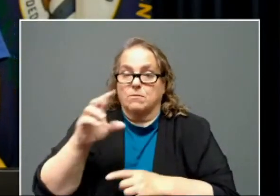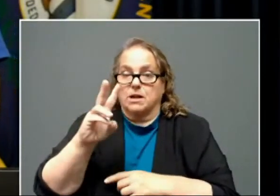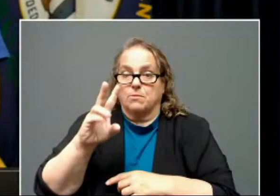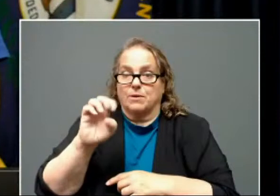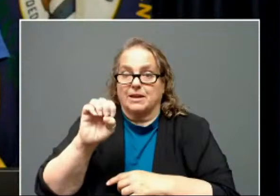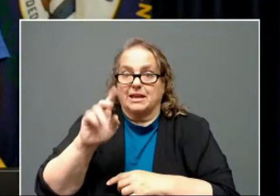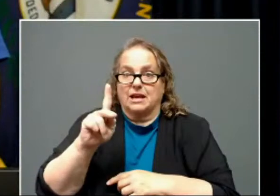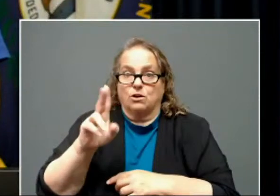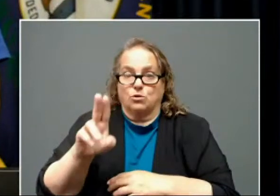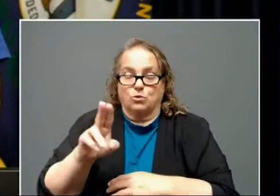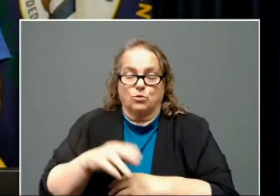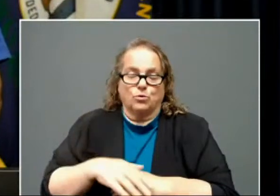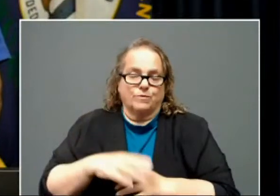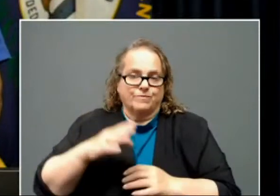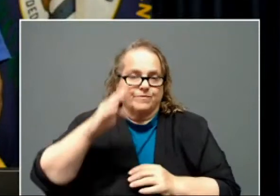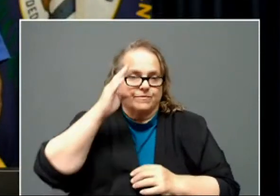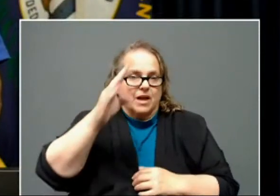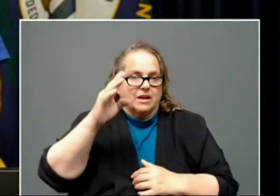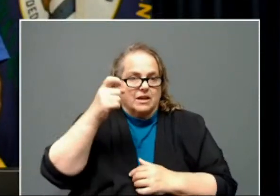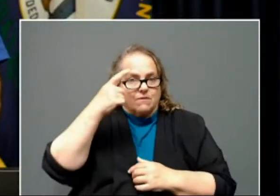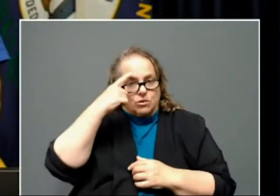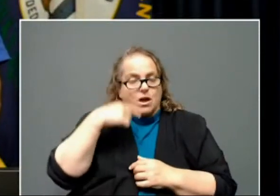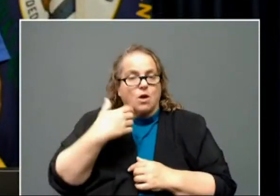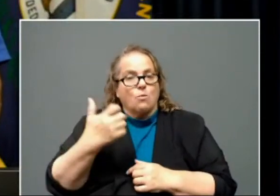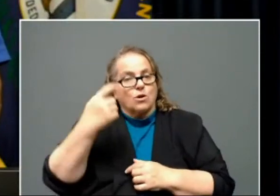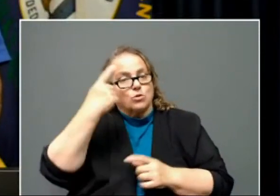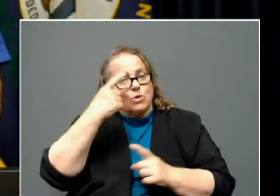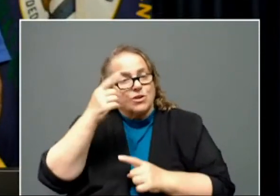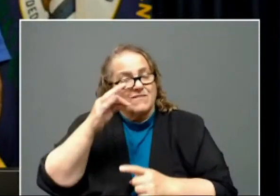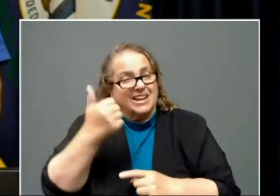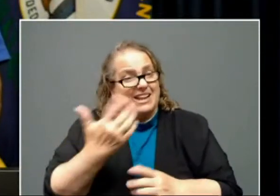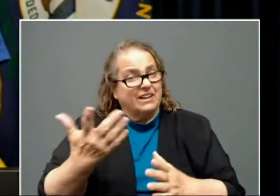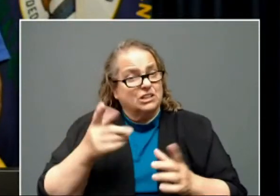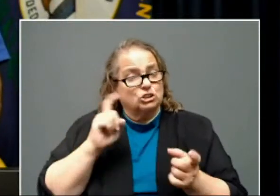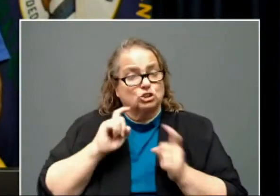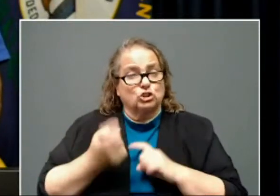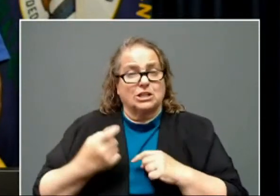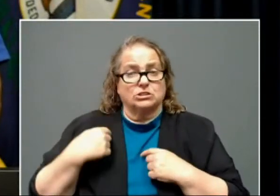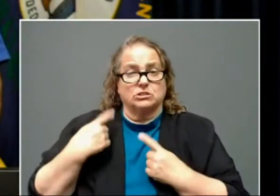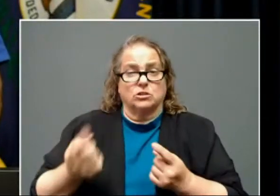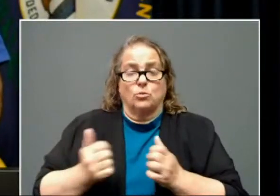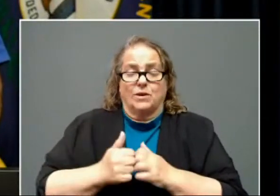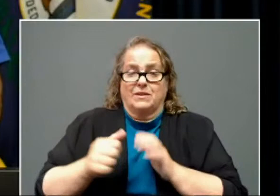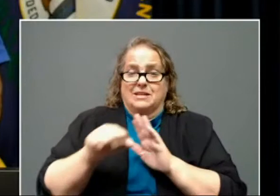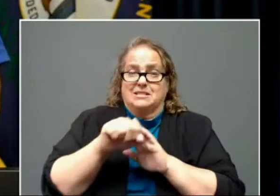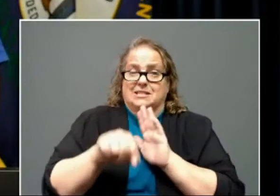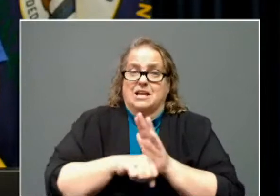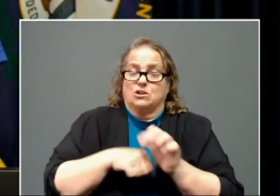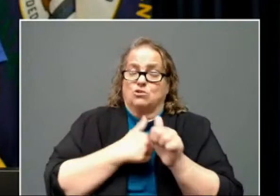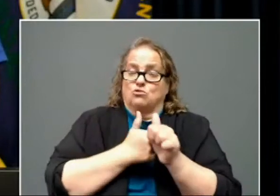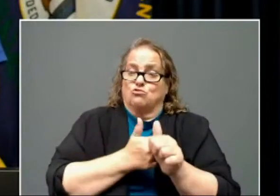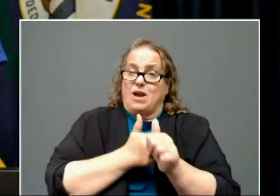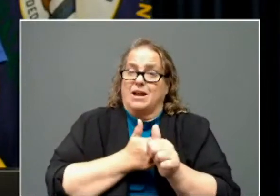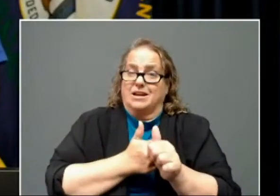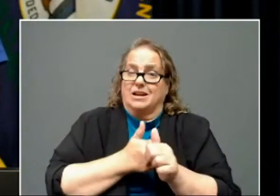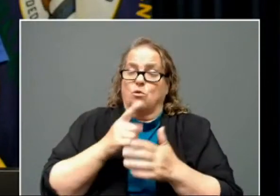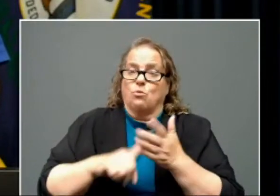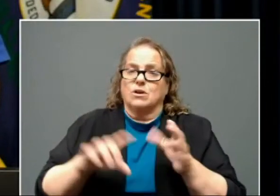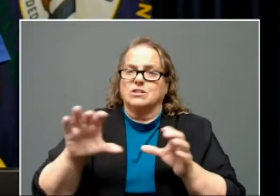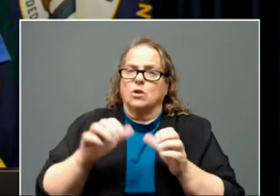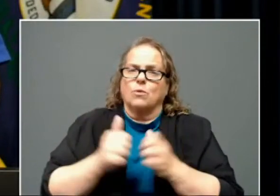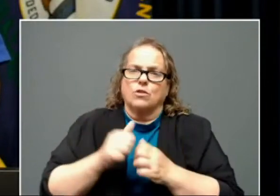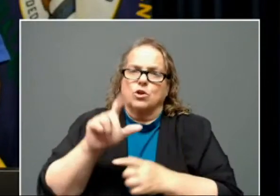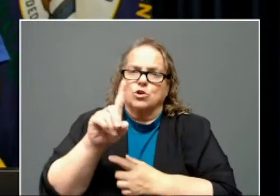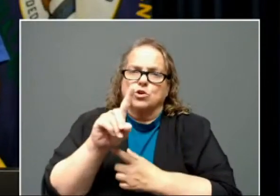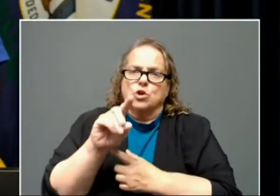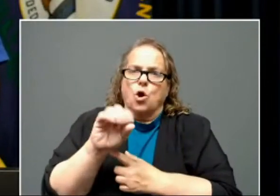Hi, Governor. I'm wondering if anything has changed as far as the state tracking what is done with doses at the end of the